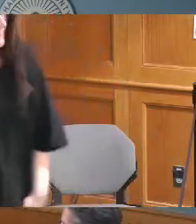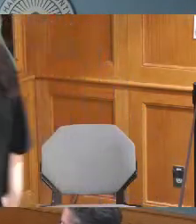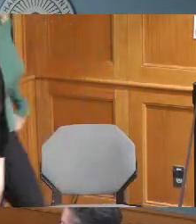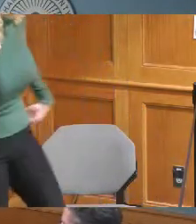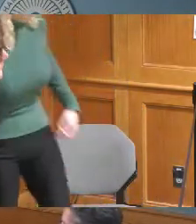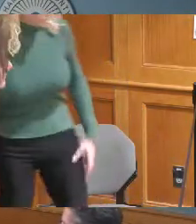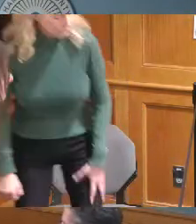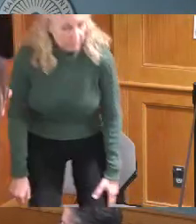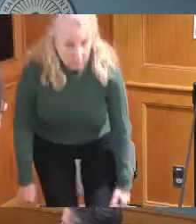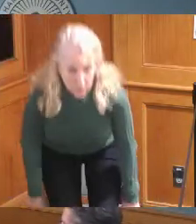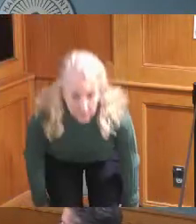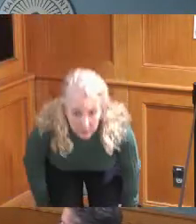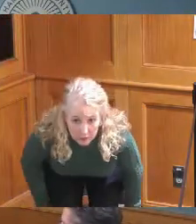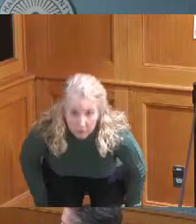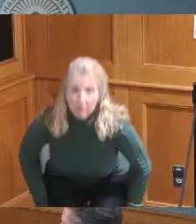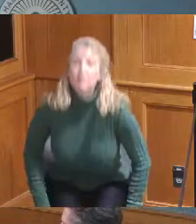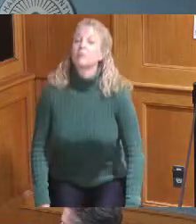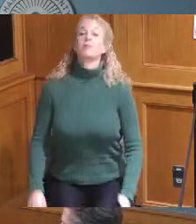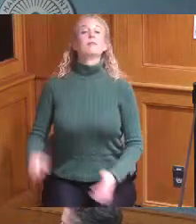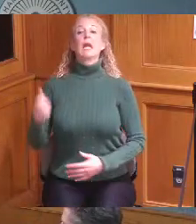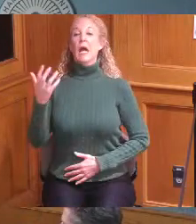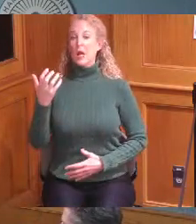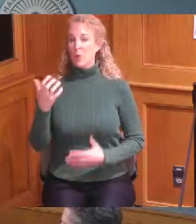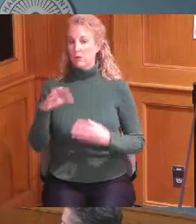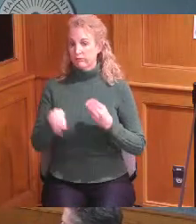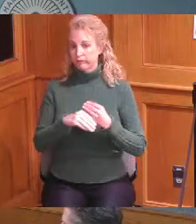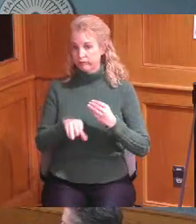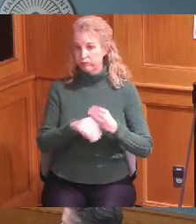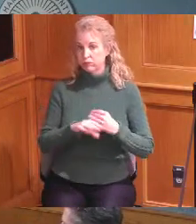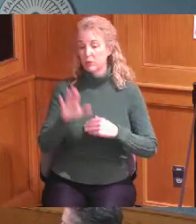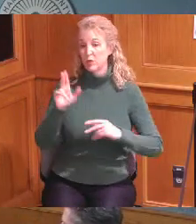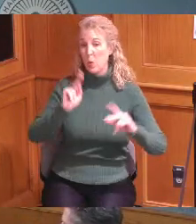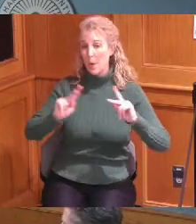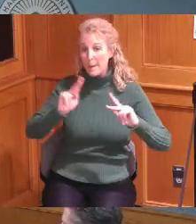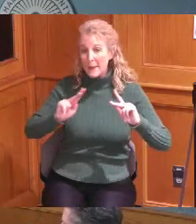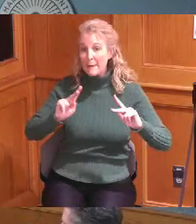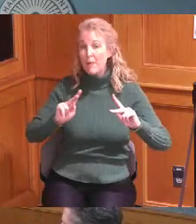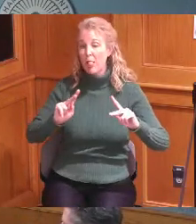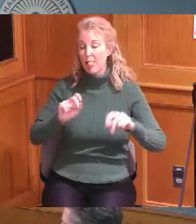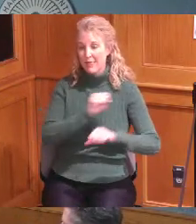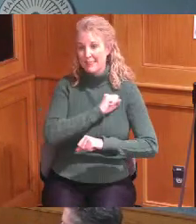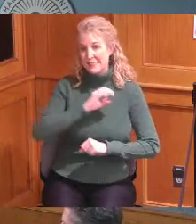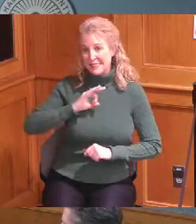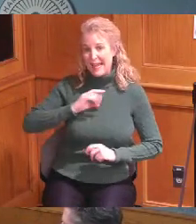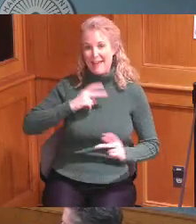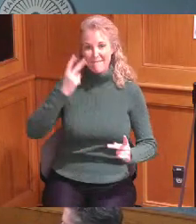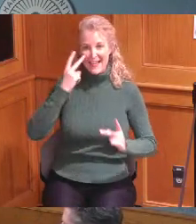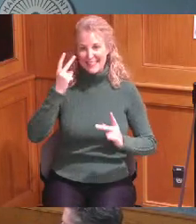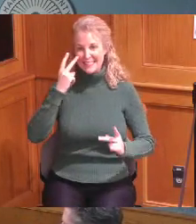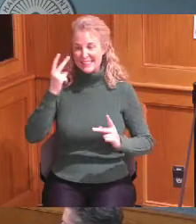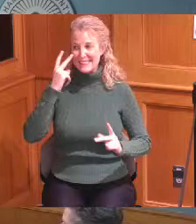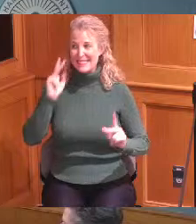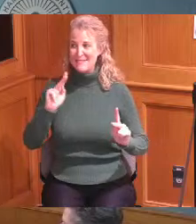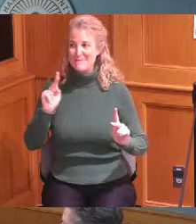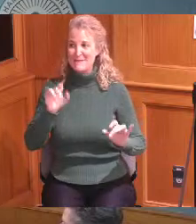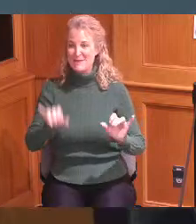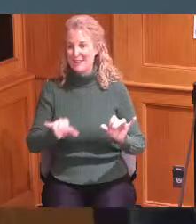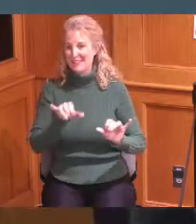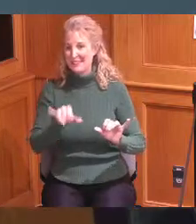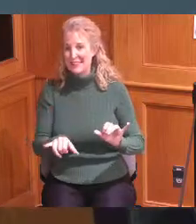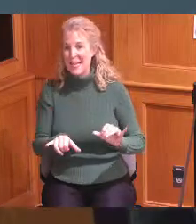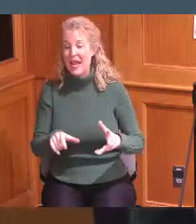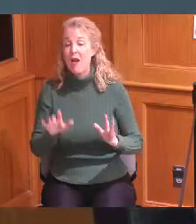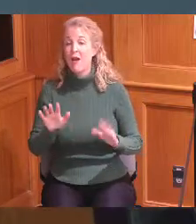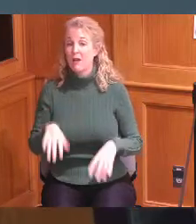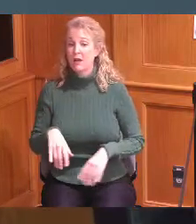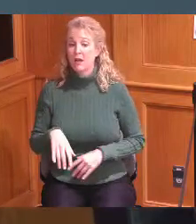a comment. And I just wanted to indicate that I do see your people out there. I stay a little later. And I also